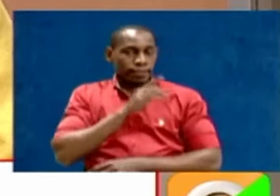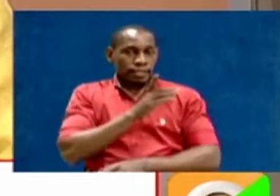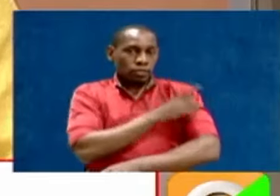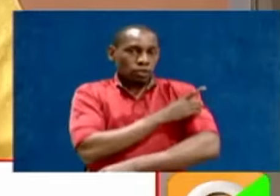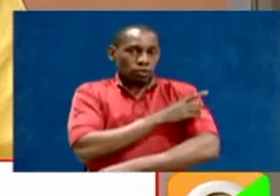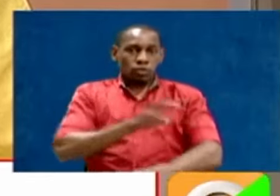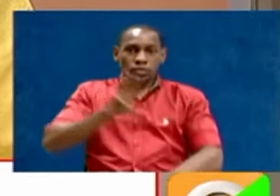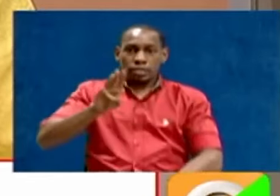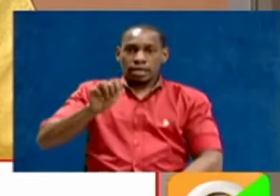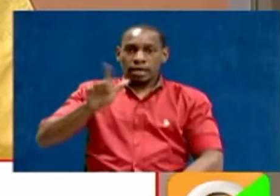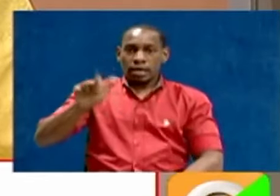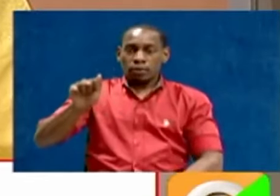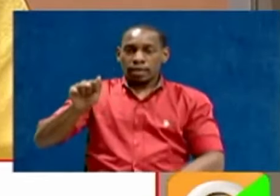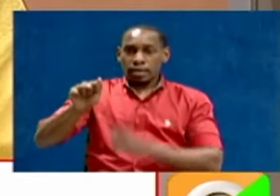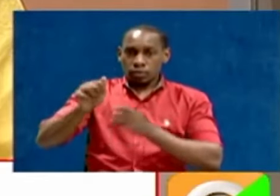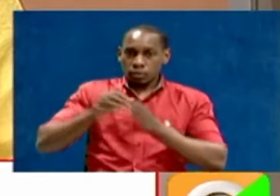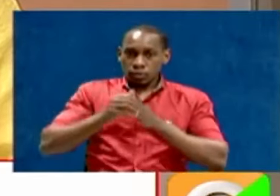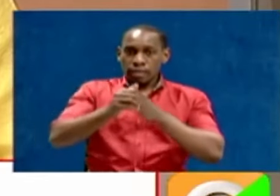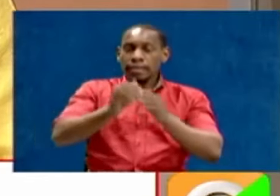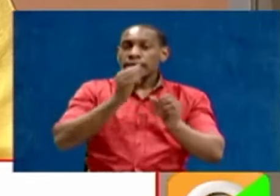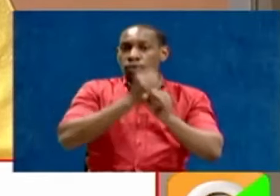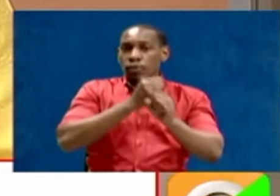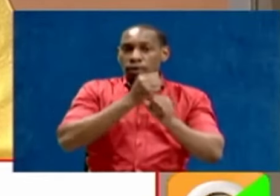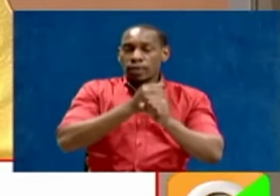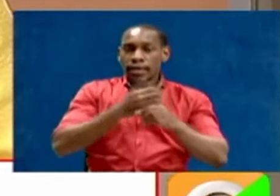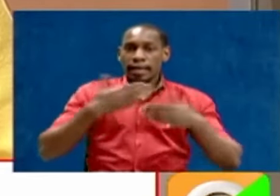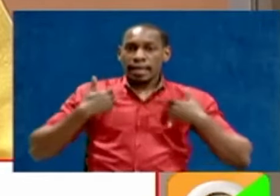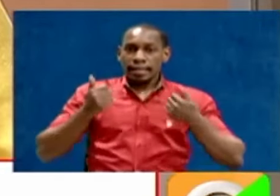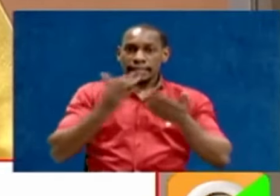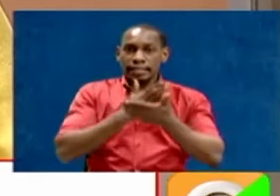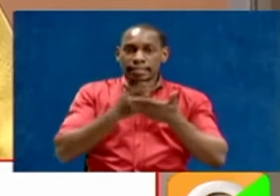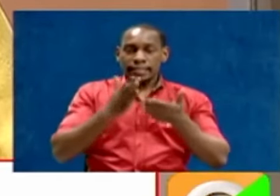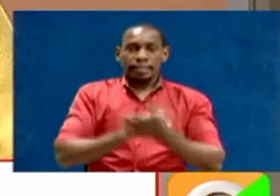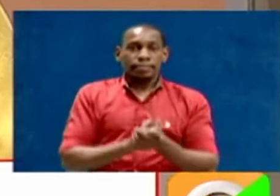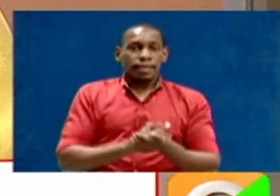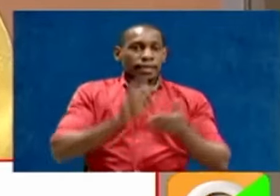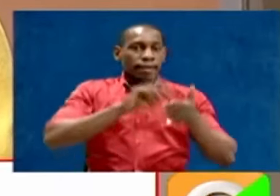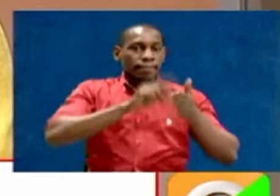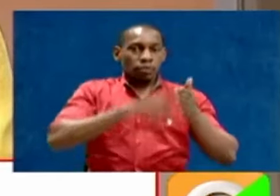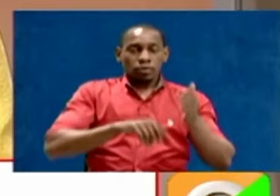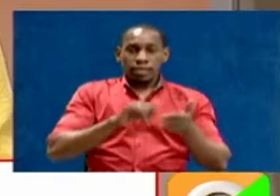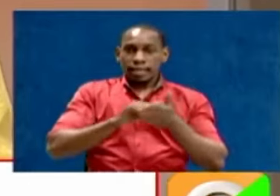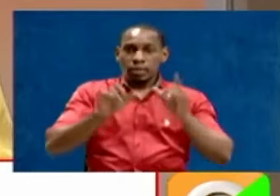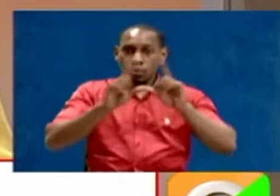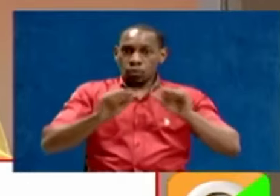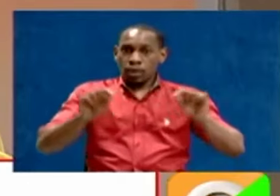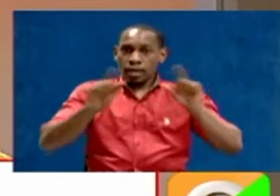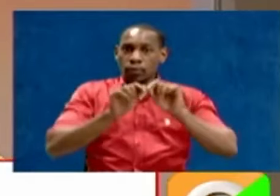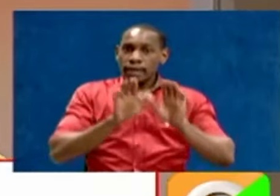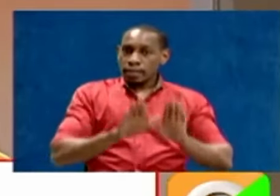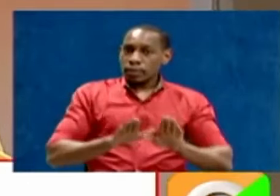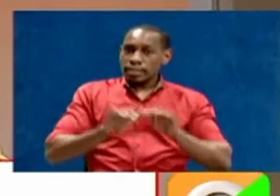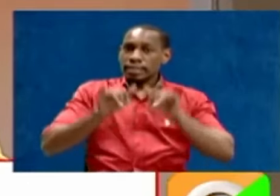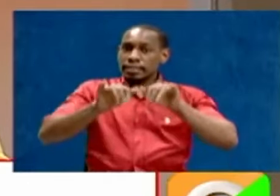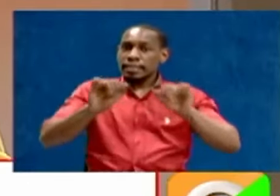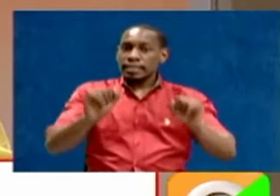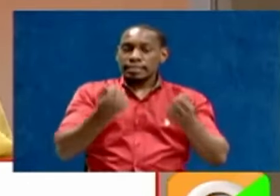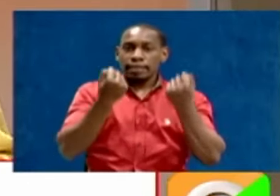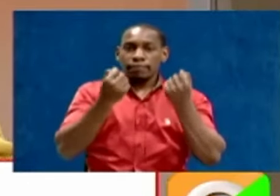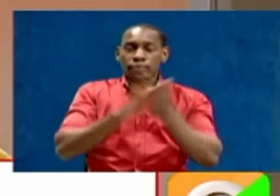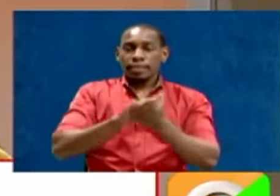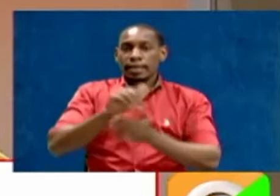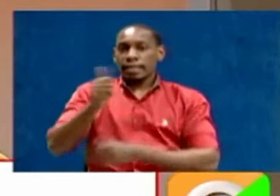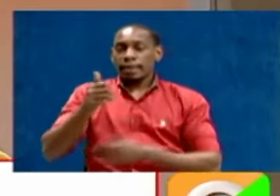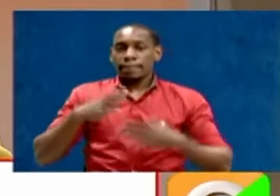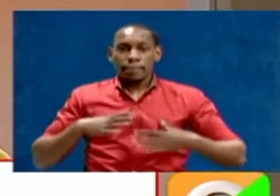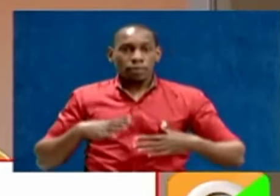Wala herself. She's a frontliner in the health sector, and therefore just a word of caution out there to stay safe. And for those